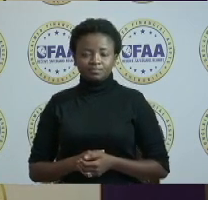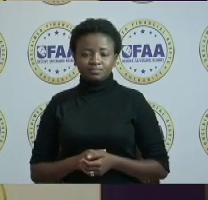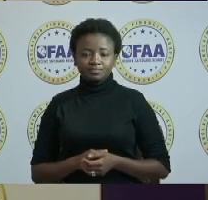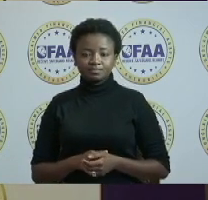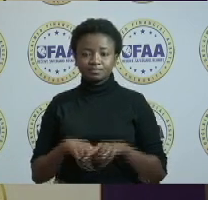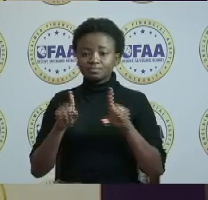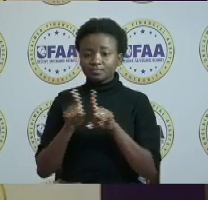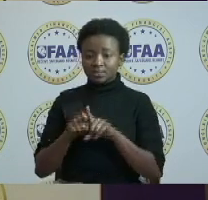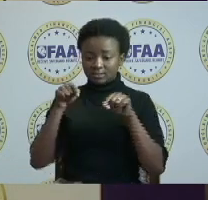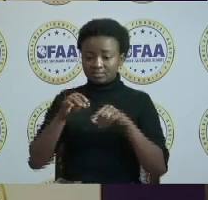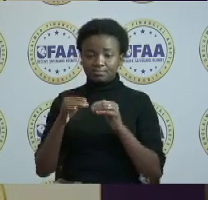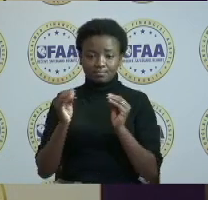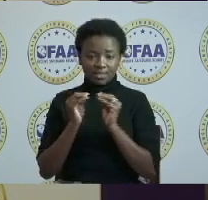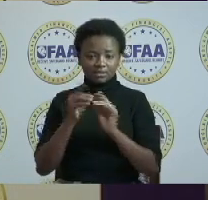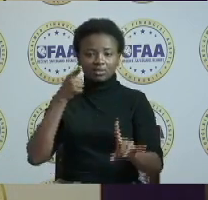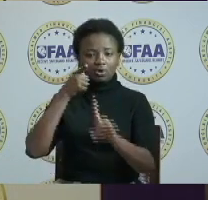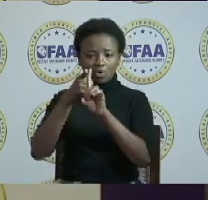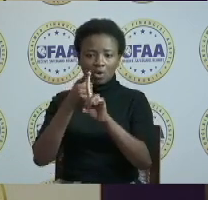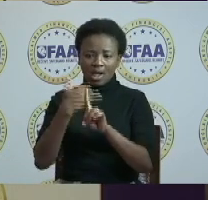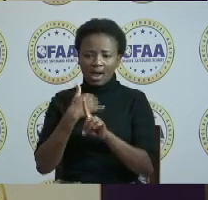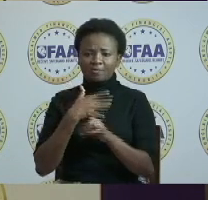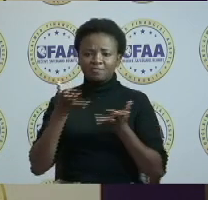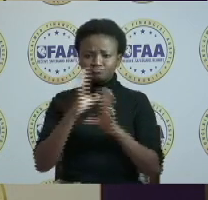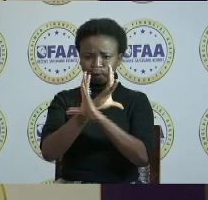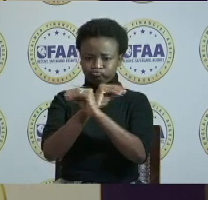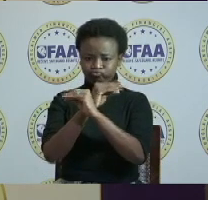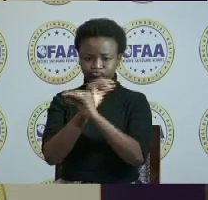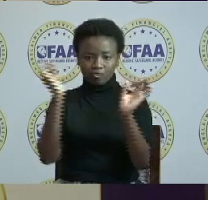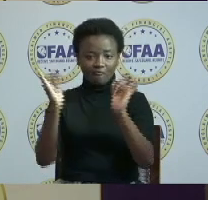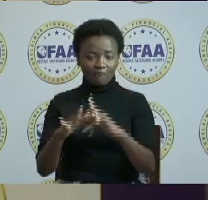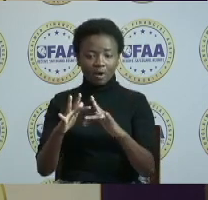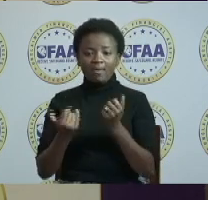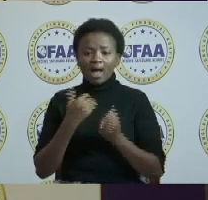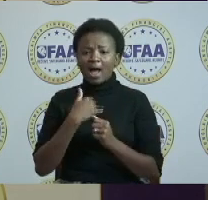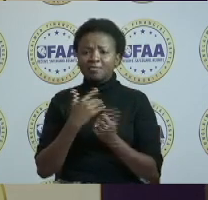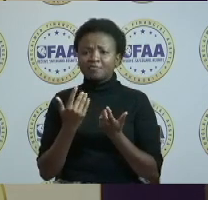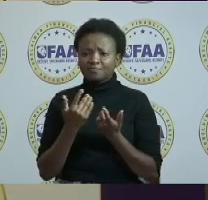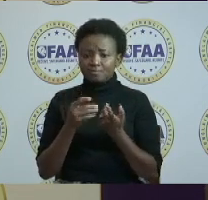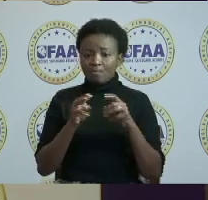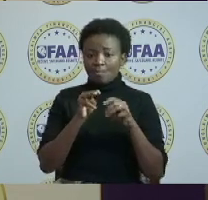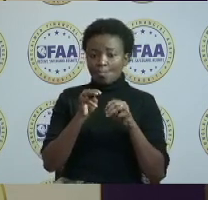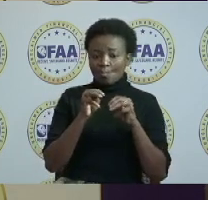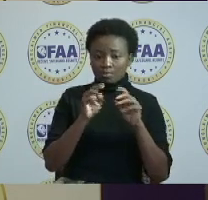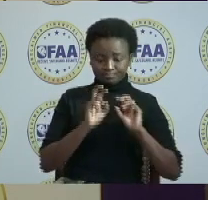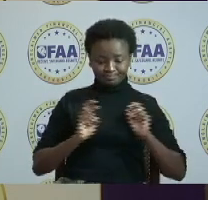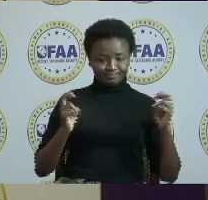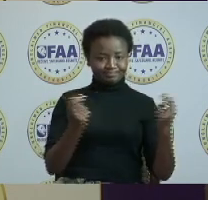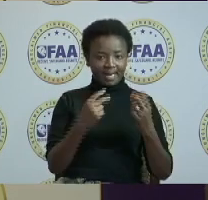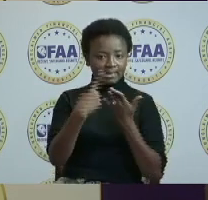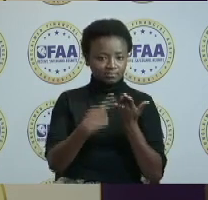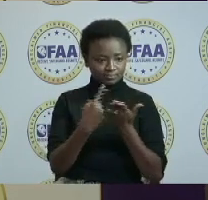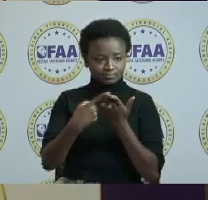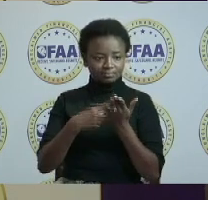stakeholder engagement initiative, we are hosting this virtual forum that will constitute a moderated panel discussion later on in